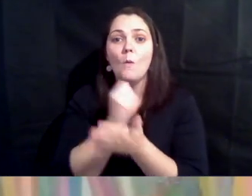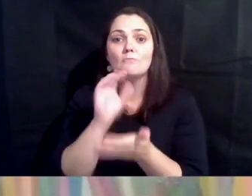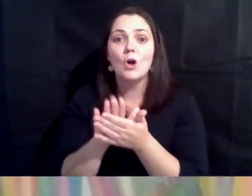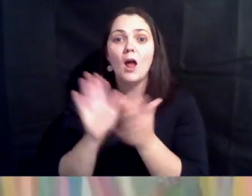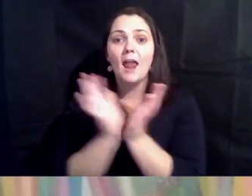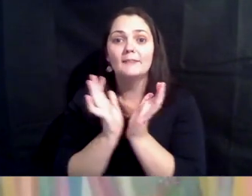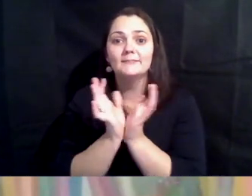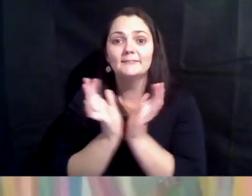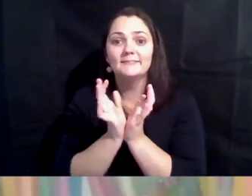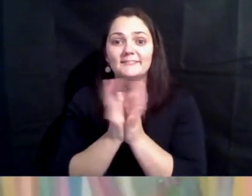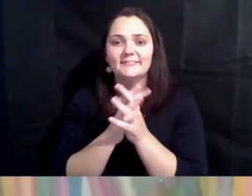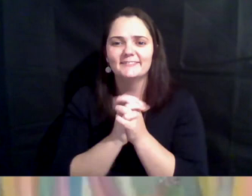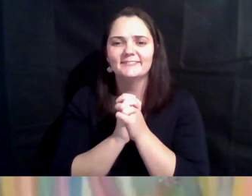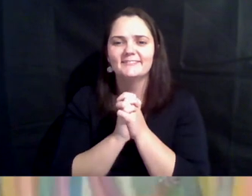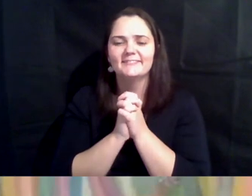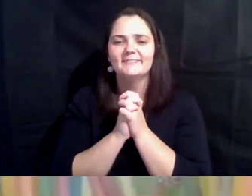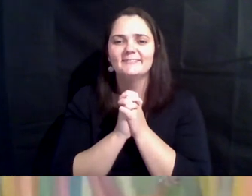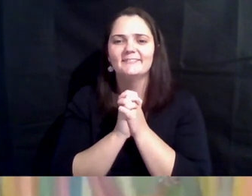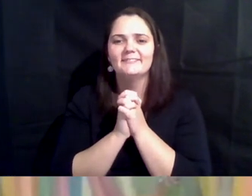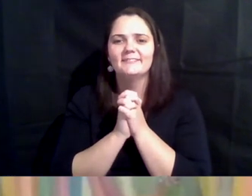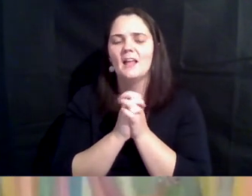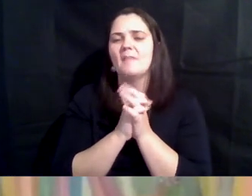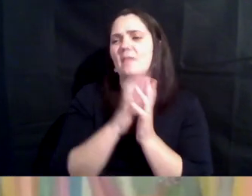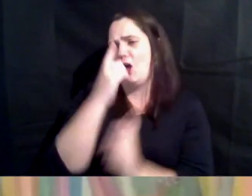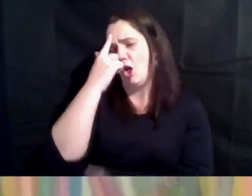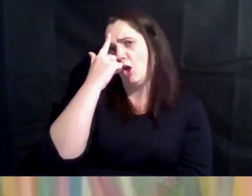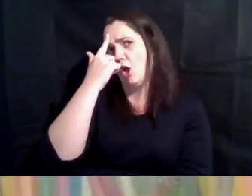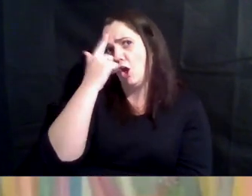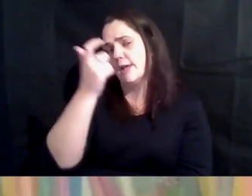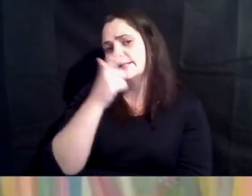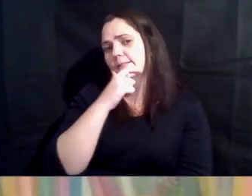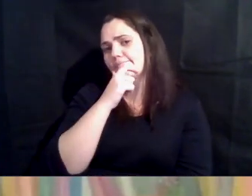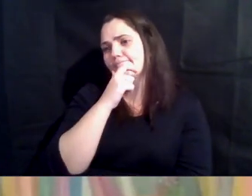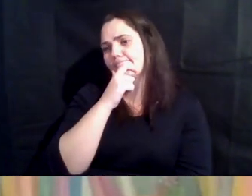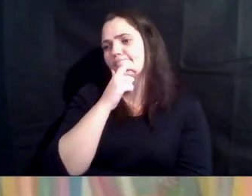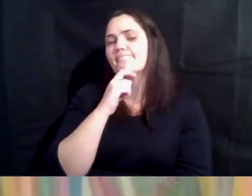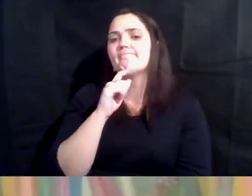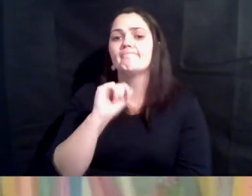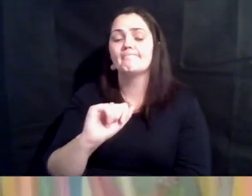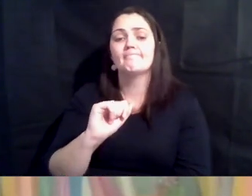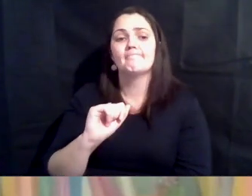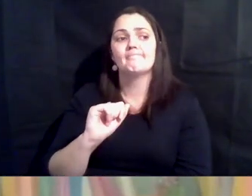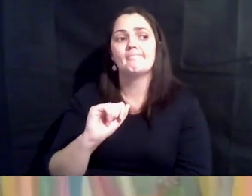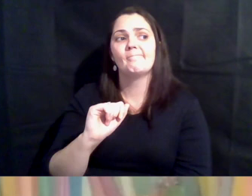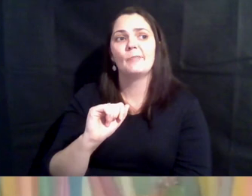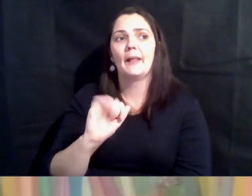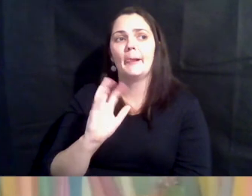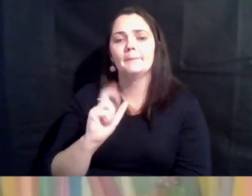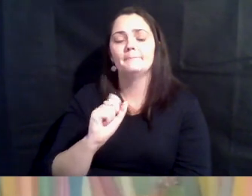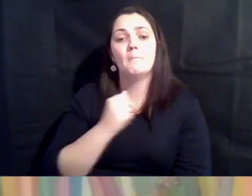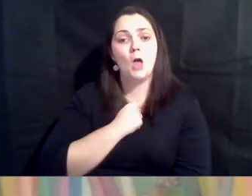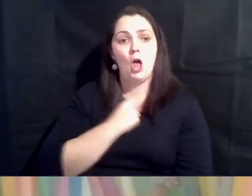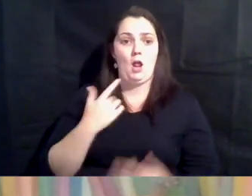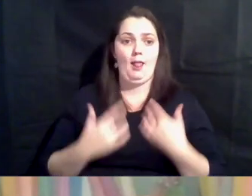Beautiful. Oh, I just had an idea too. I think I actually want, because you know, the life of my plants at home is very